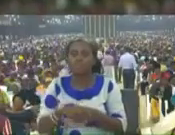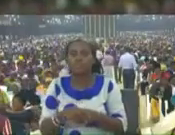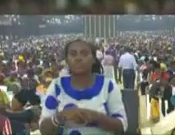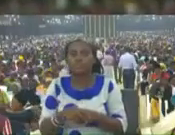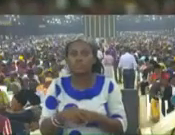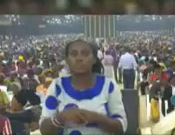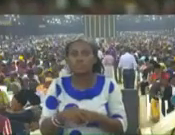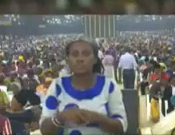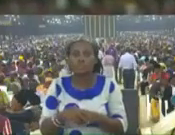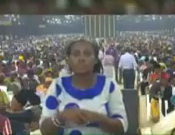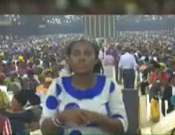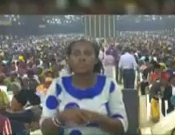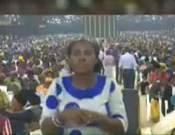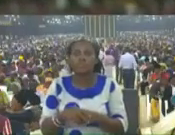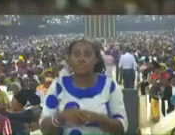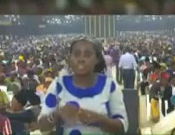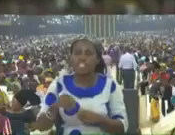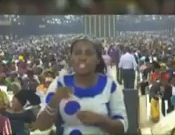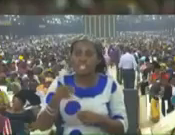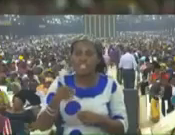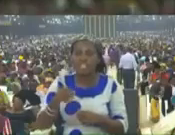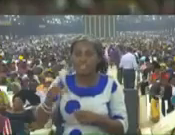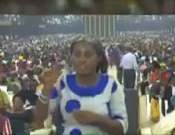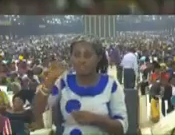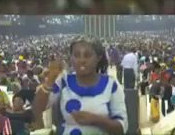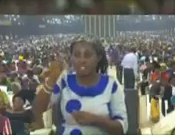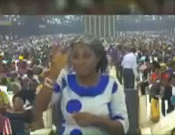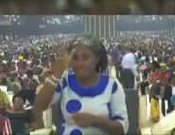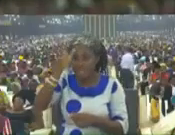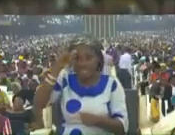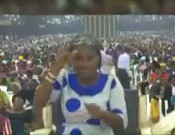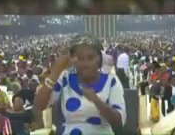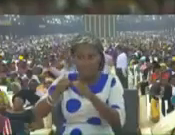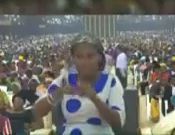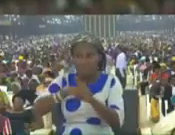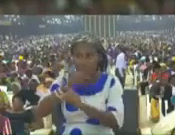And he remembered what these two boys also did